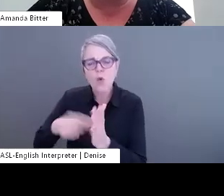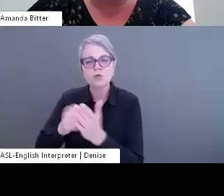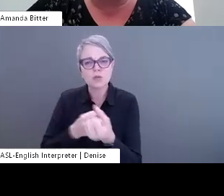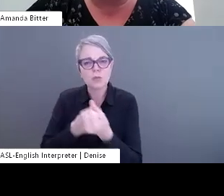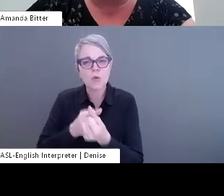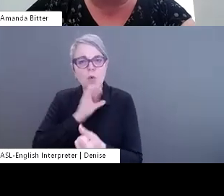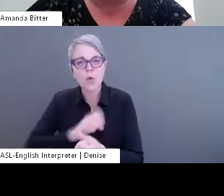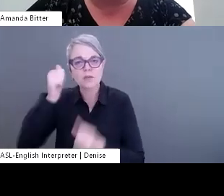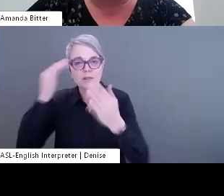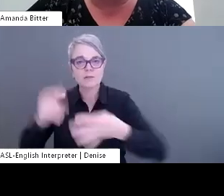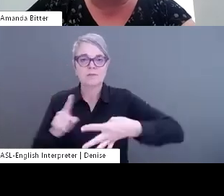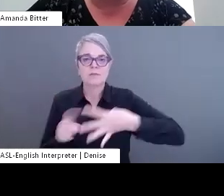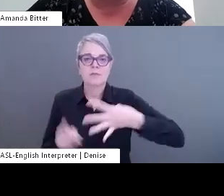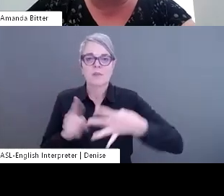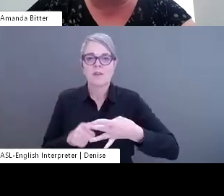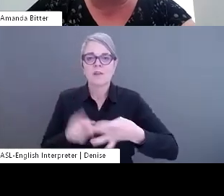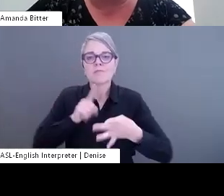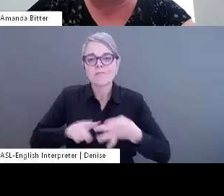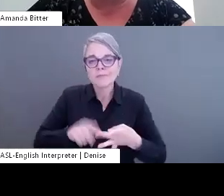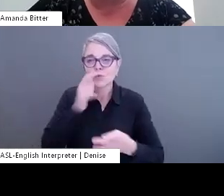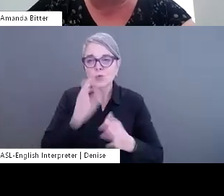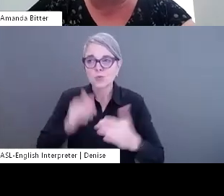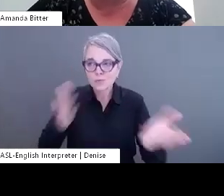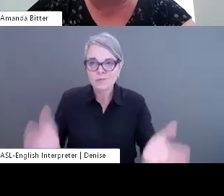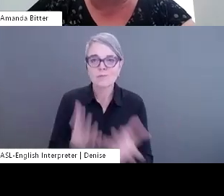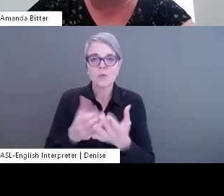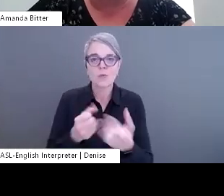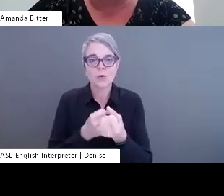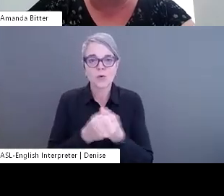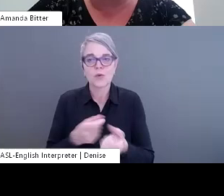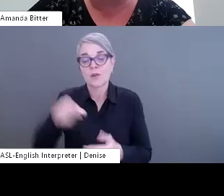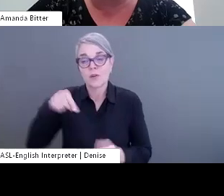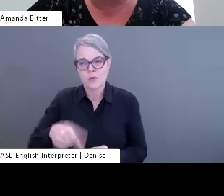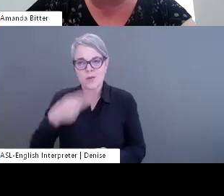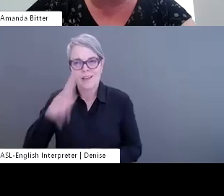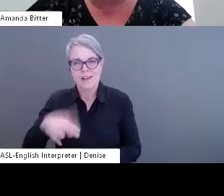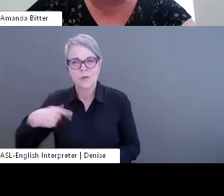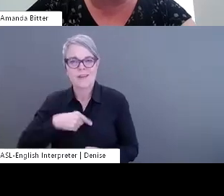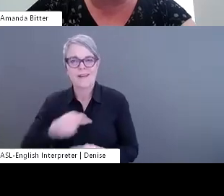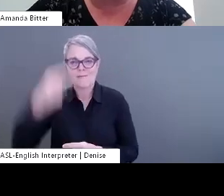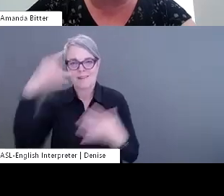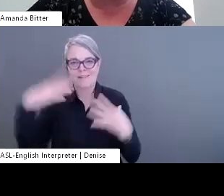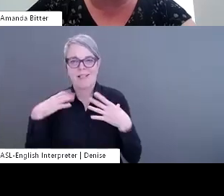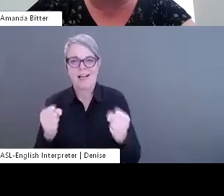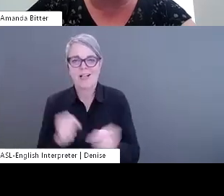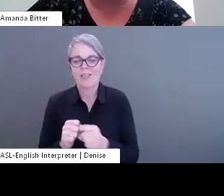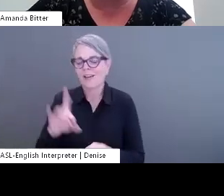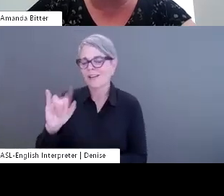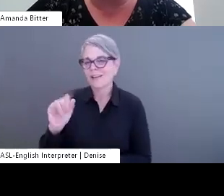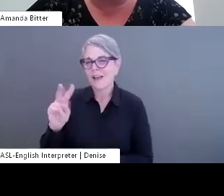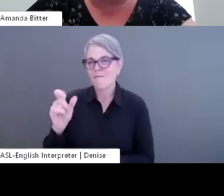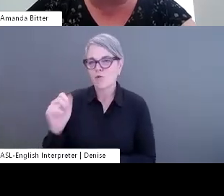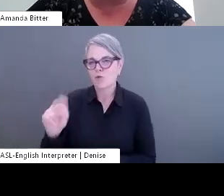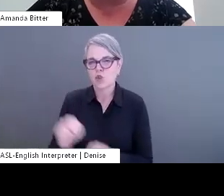work, working with the Crown. So we at York are lucky. We have something called the Mental Health Diversion Court. So that is for first